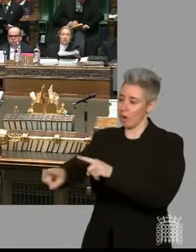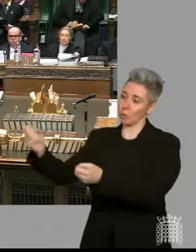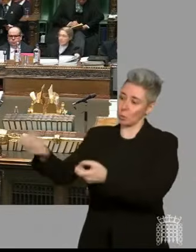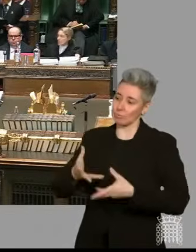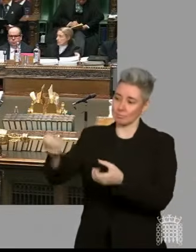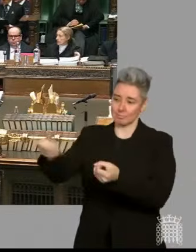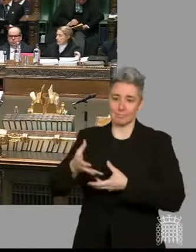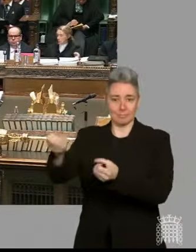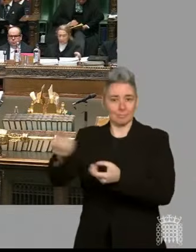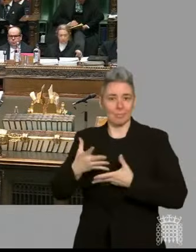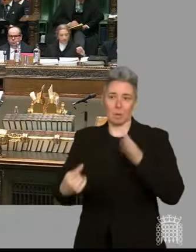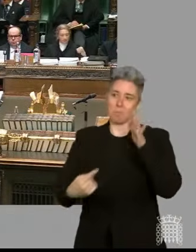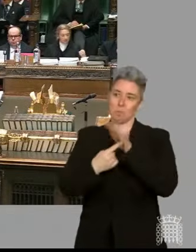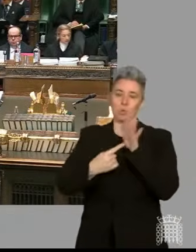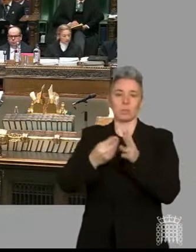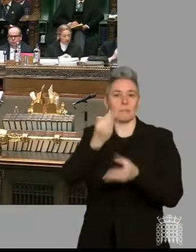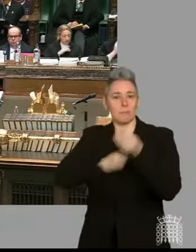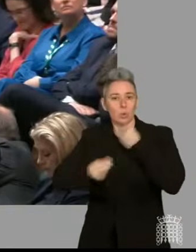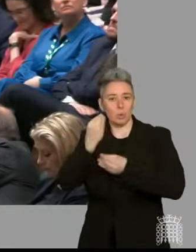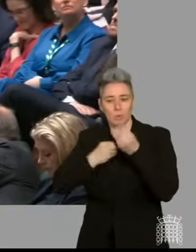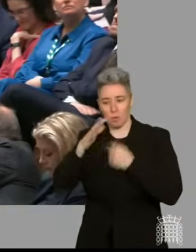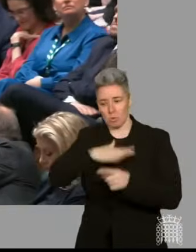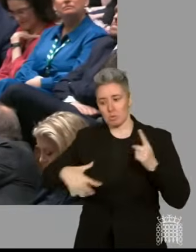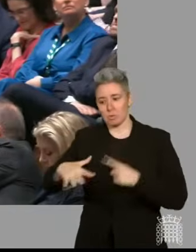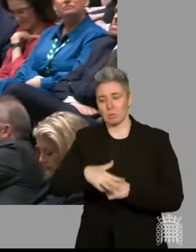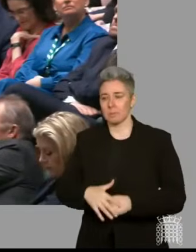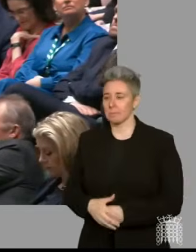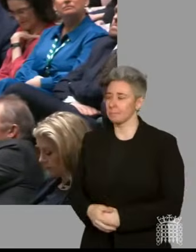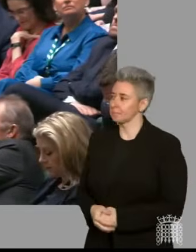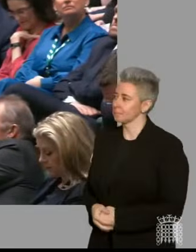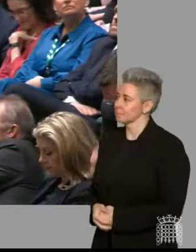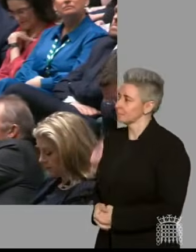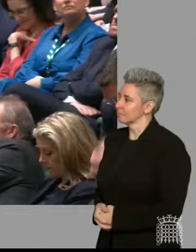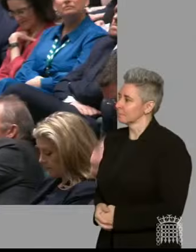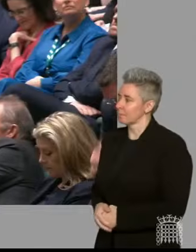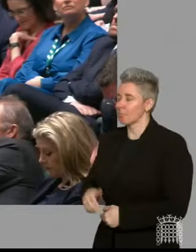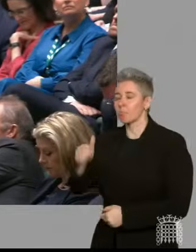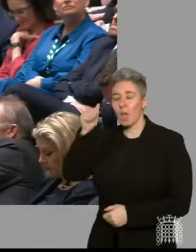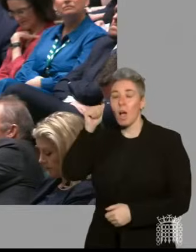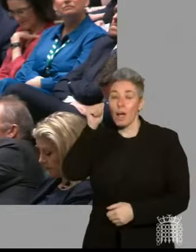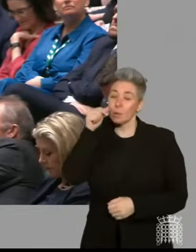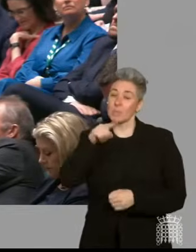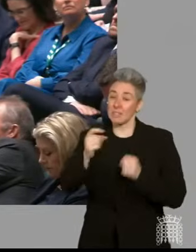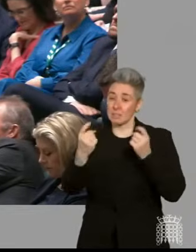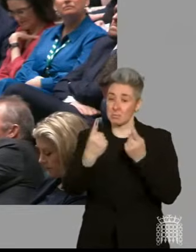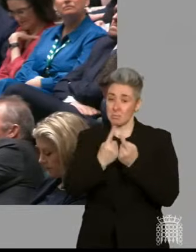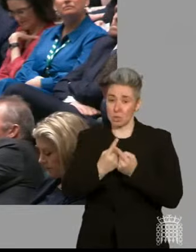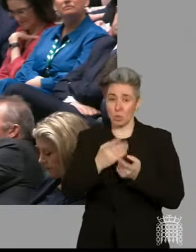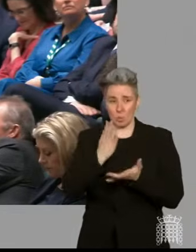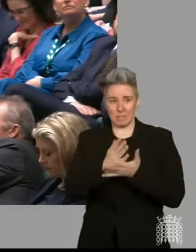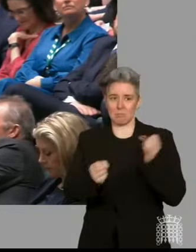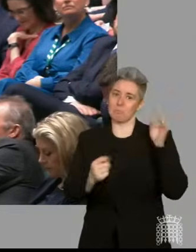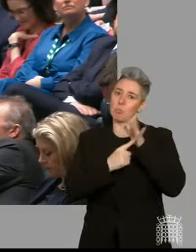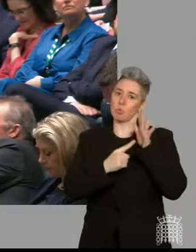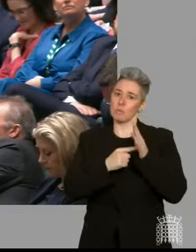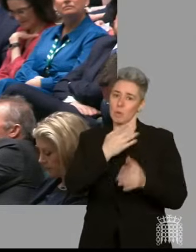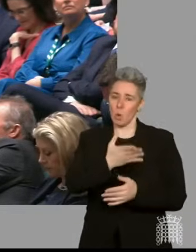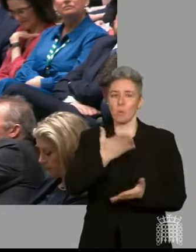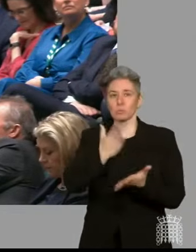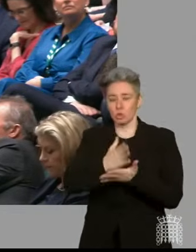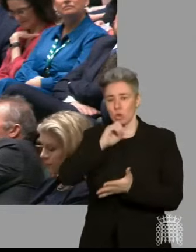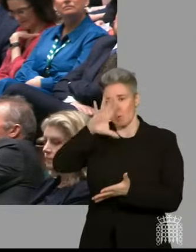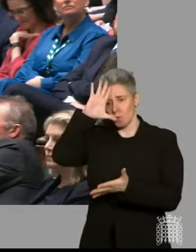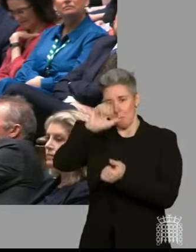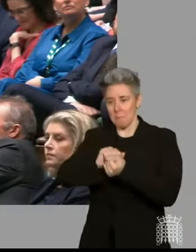Honourable Lady, and I'm sure she will be remembering her late husband, Neil, on this day. It's important that we